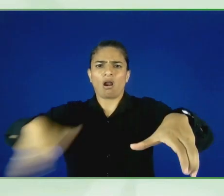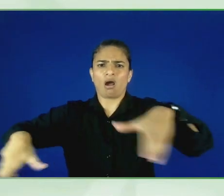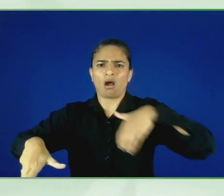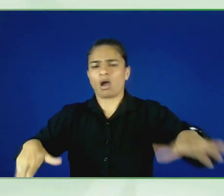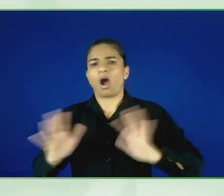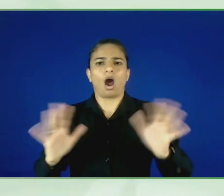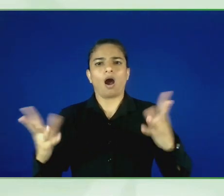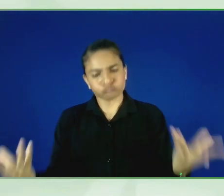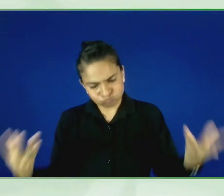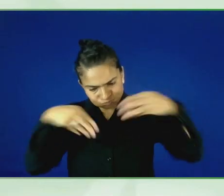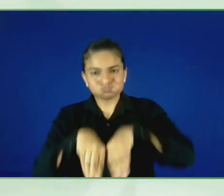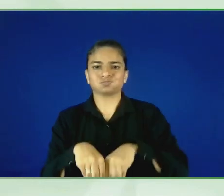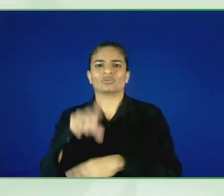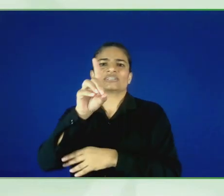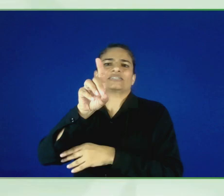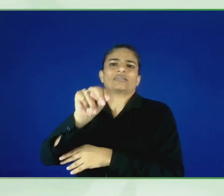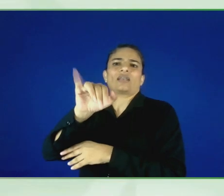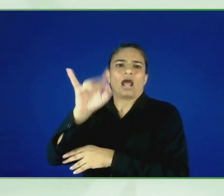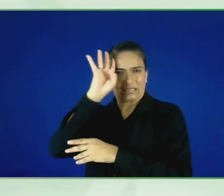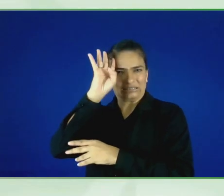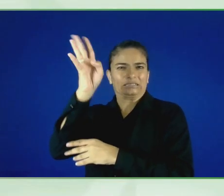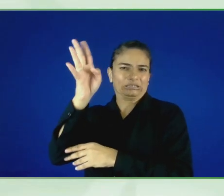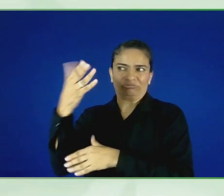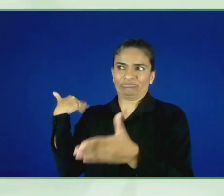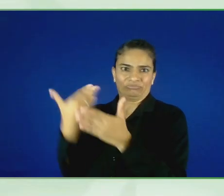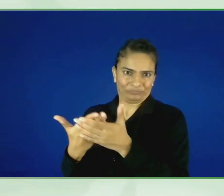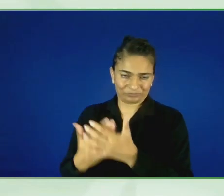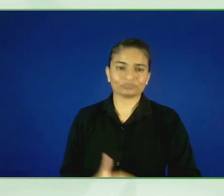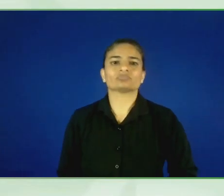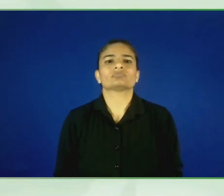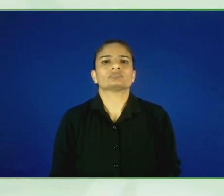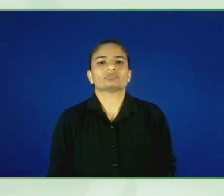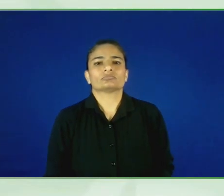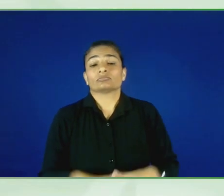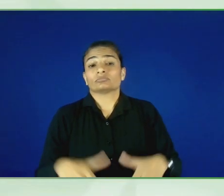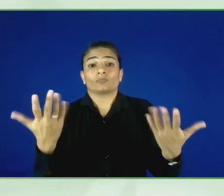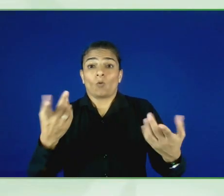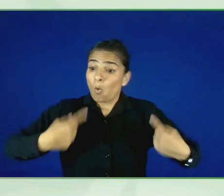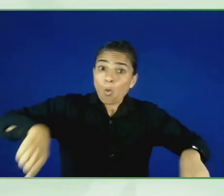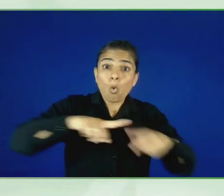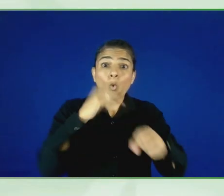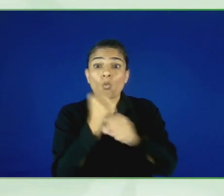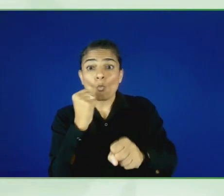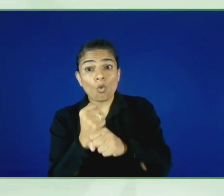really accessibility baked into all these parts of the business, we really connected the dots and